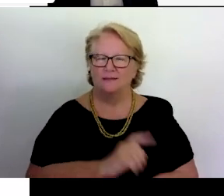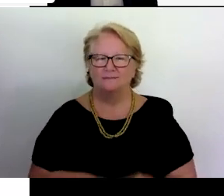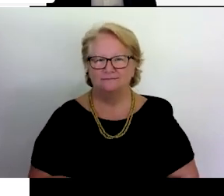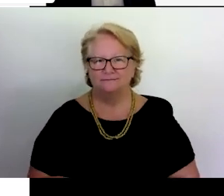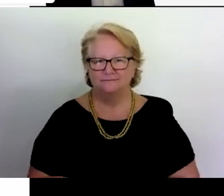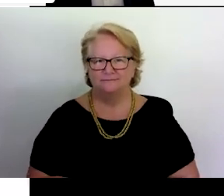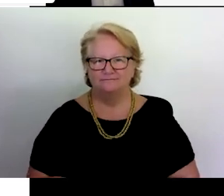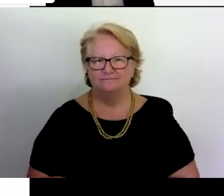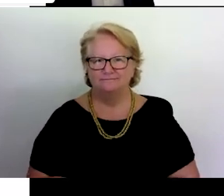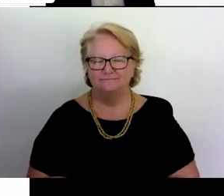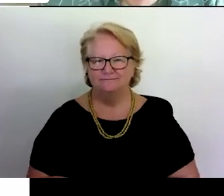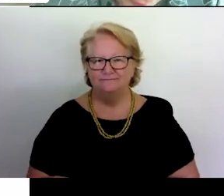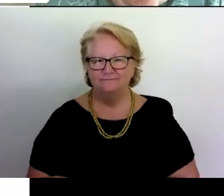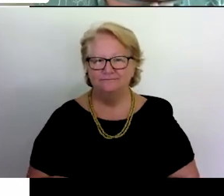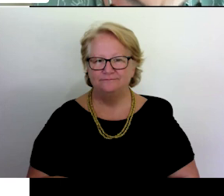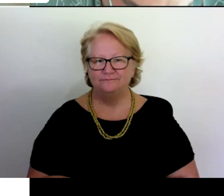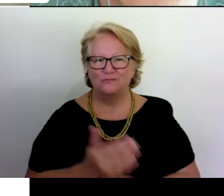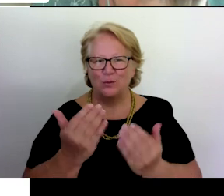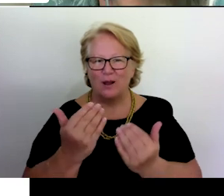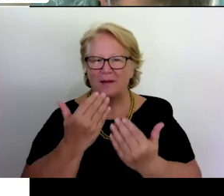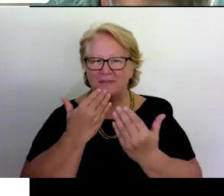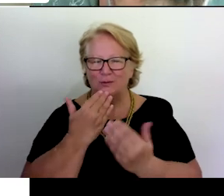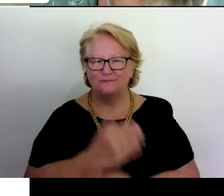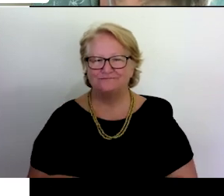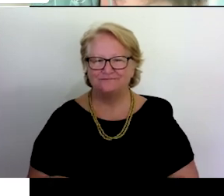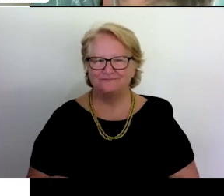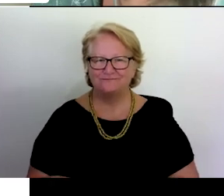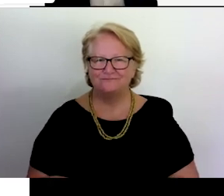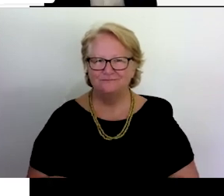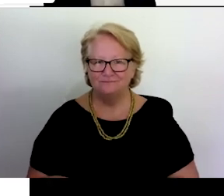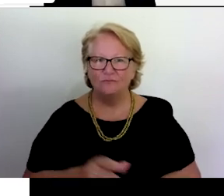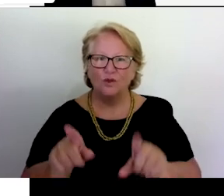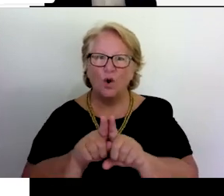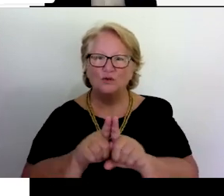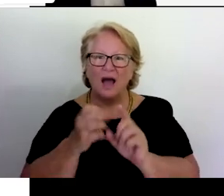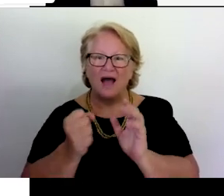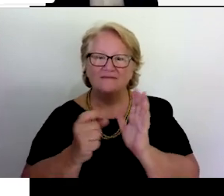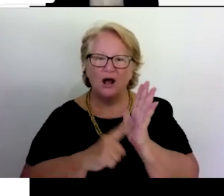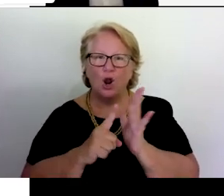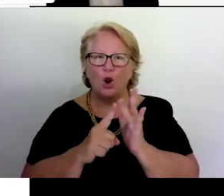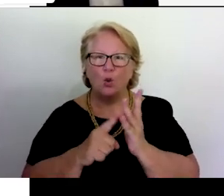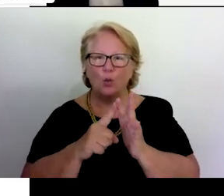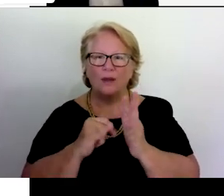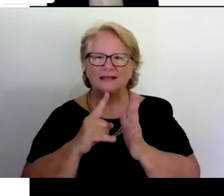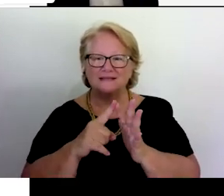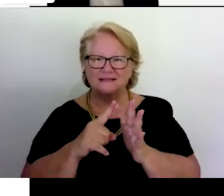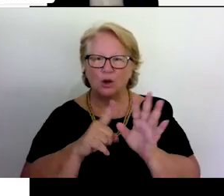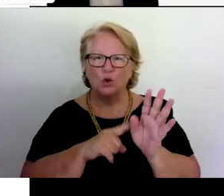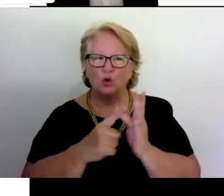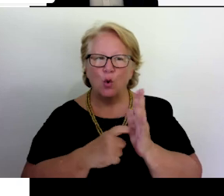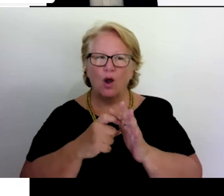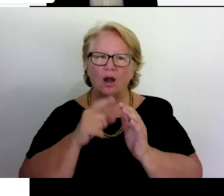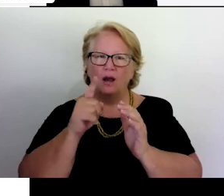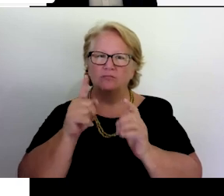So welcome, Luke. Thank you, Joanne. We also have Louise York. Louise is the